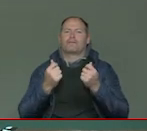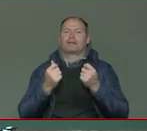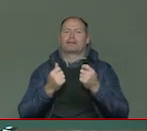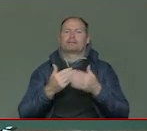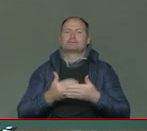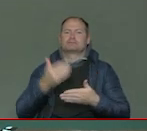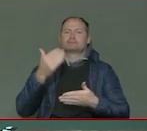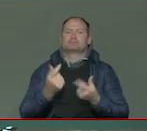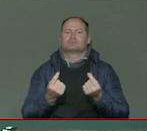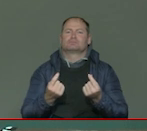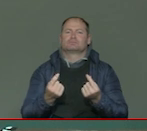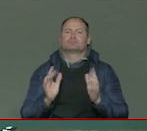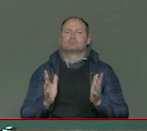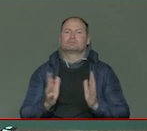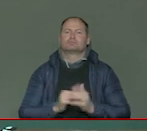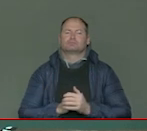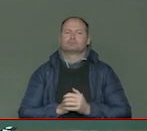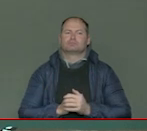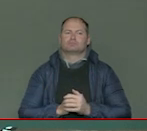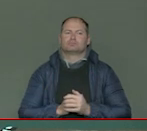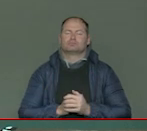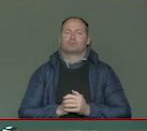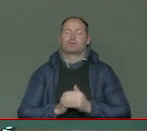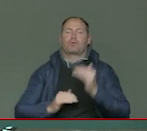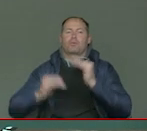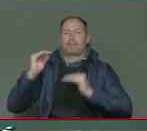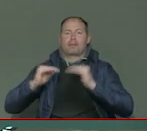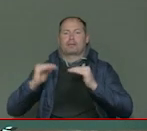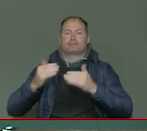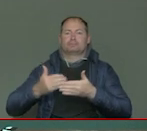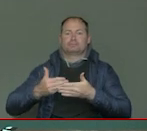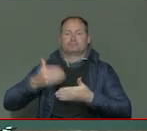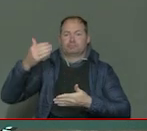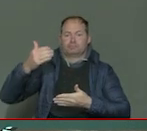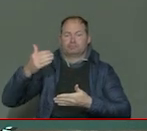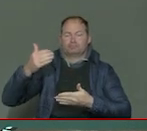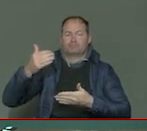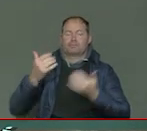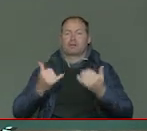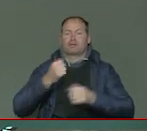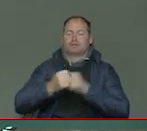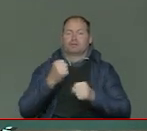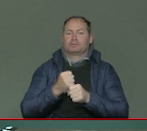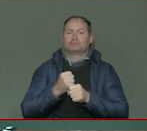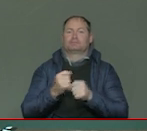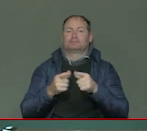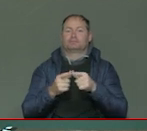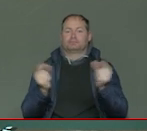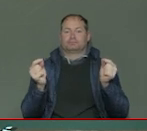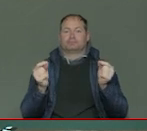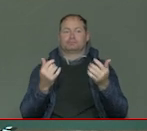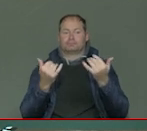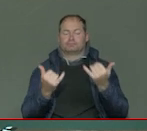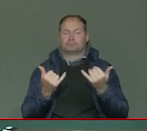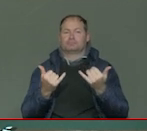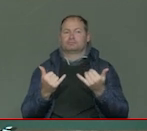statements? Or they will give you the balance sheet and they will say, at the end of the year, there was a post-dated